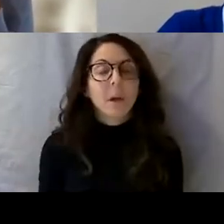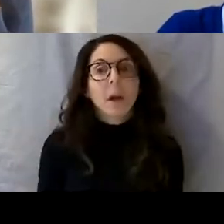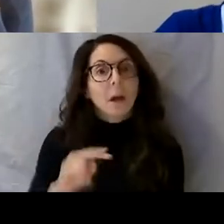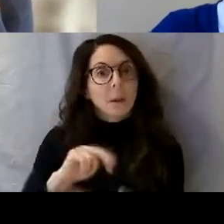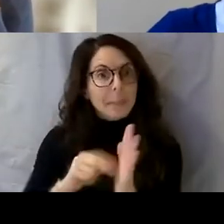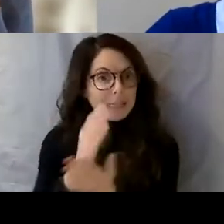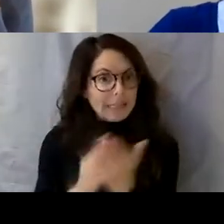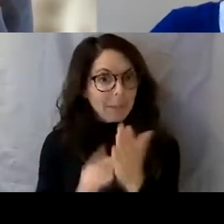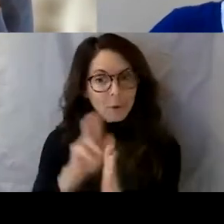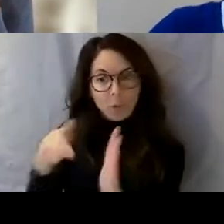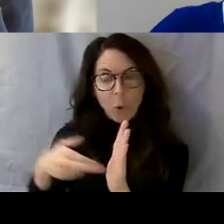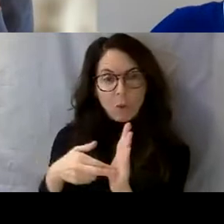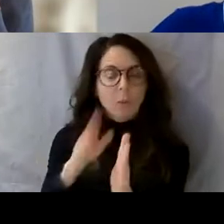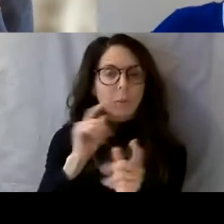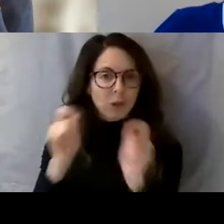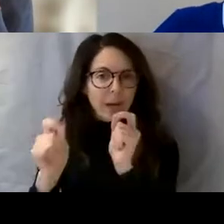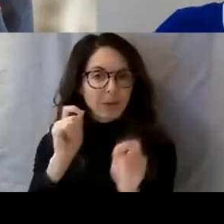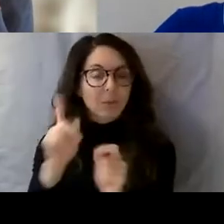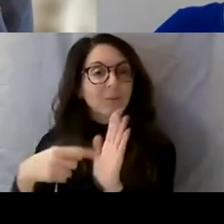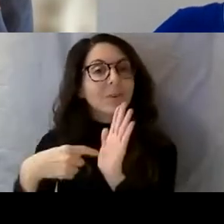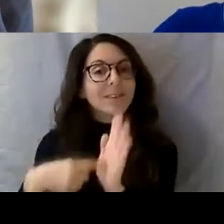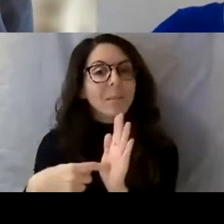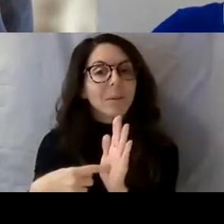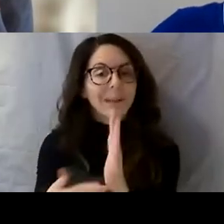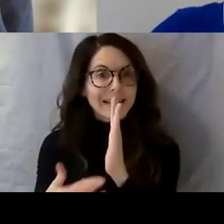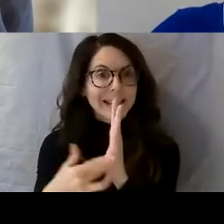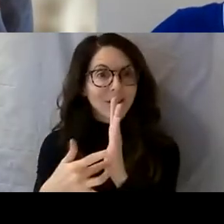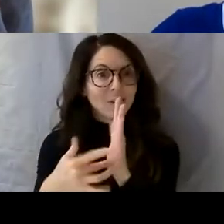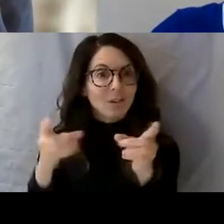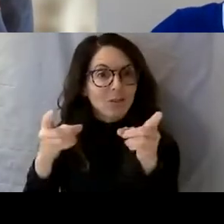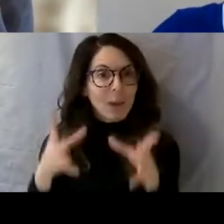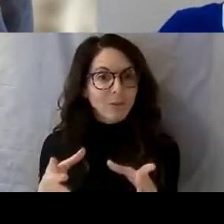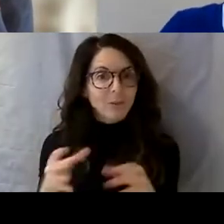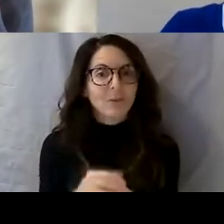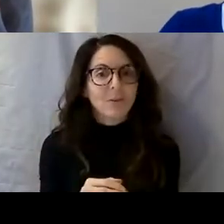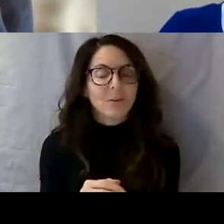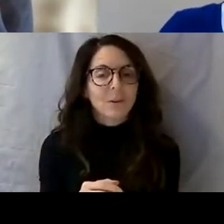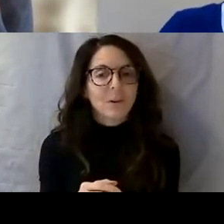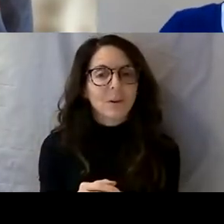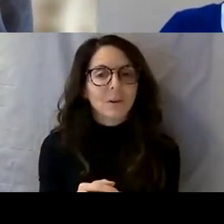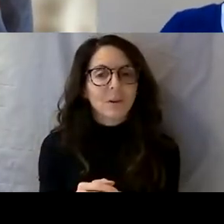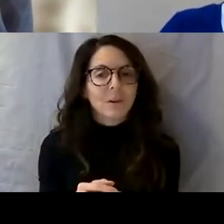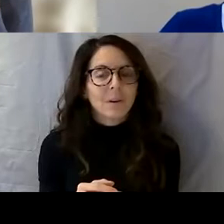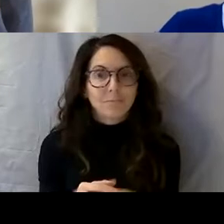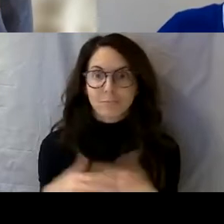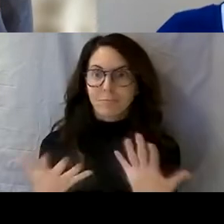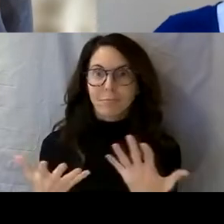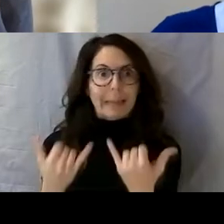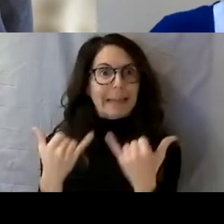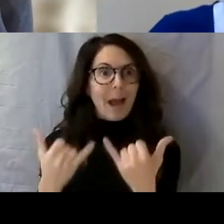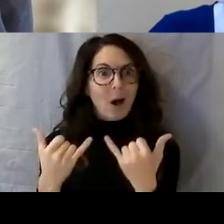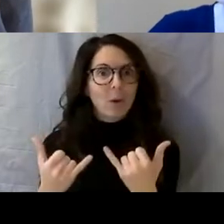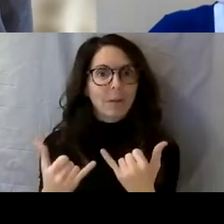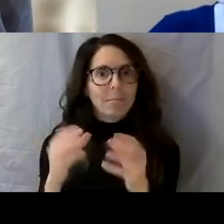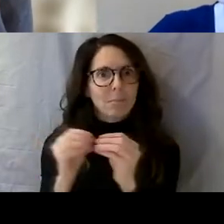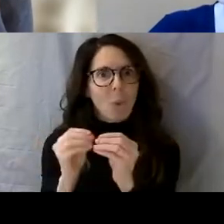are changing. For example, the role of the technical director, now they have to know more